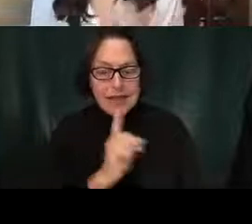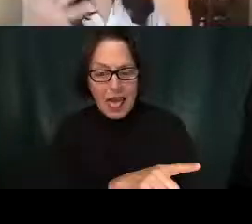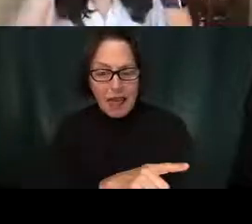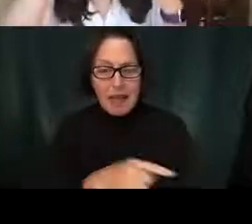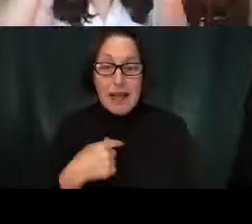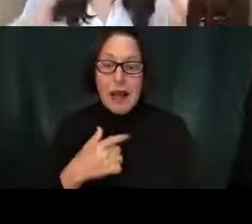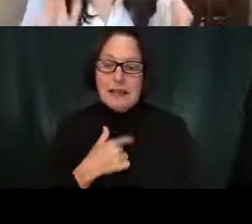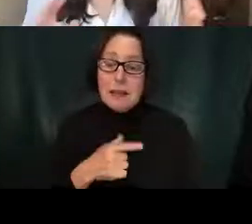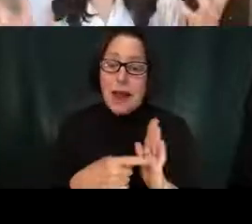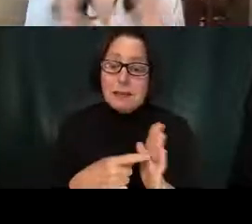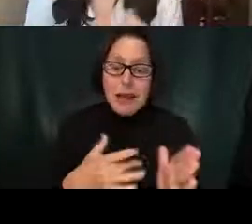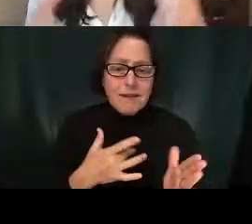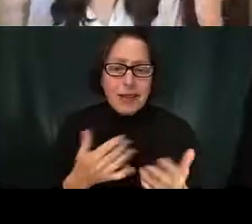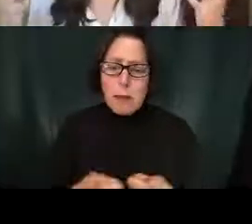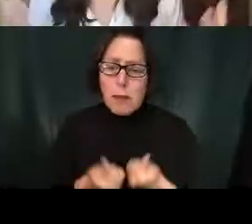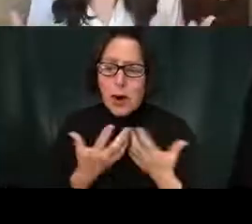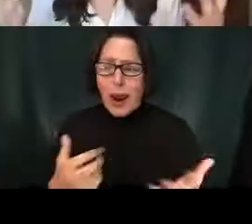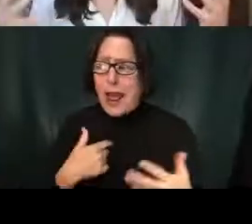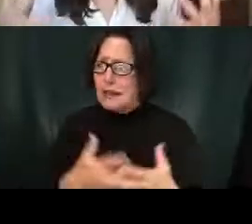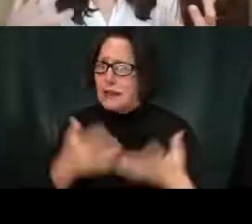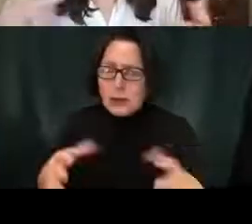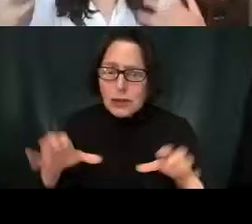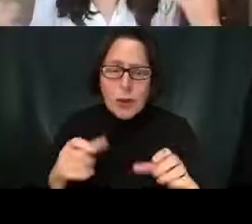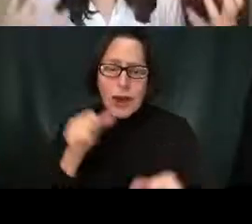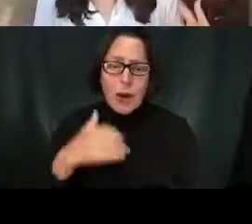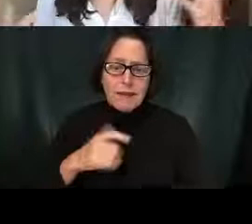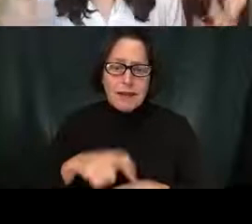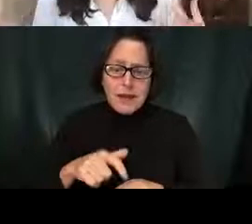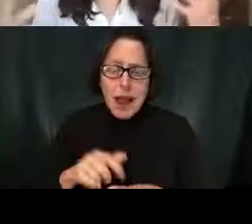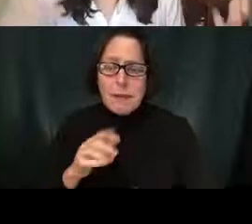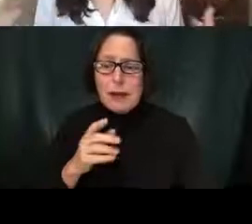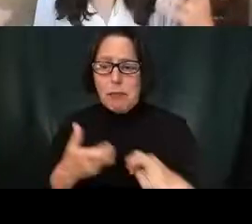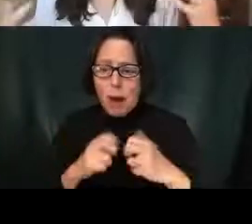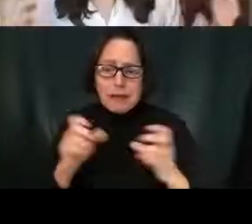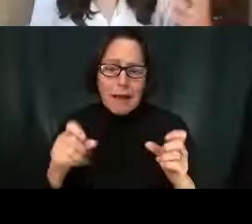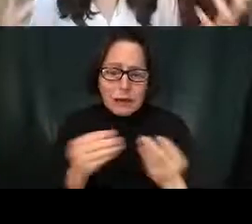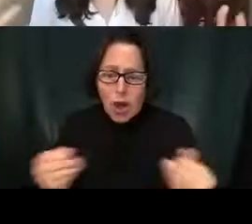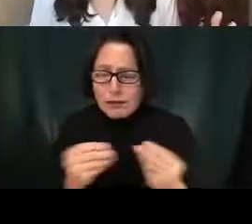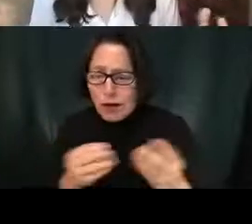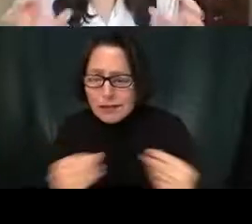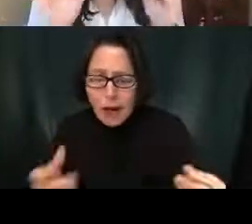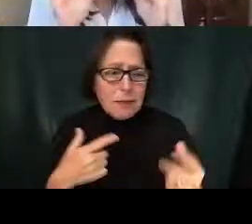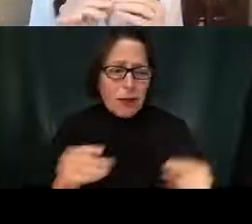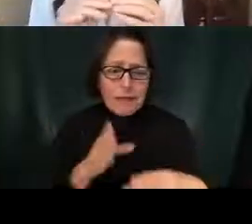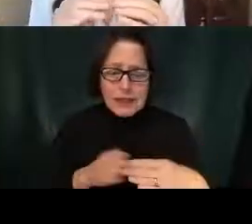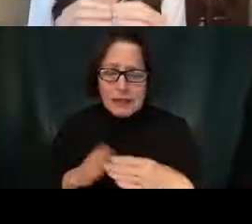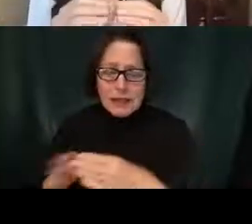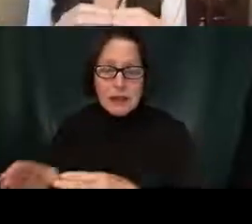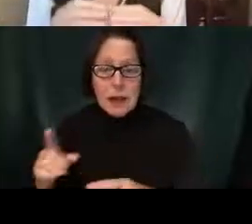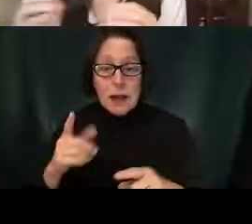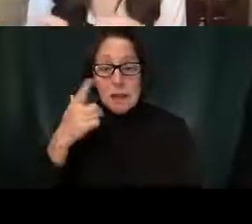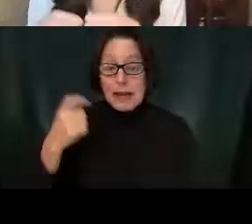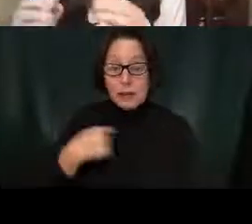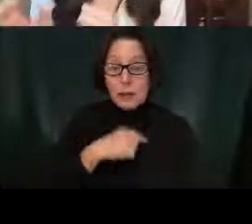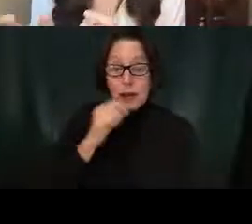out, like, oh my God, I've too much to do. I don't have time. I've like so many problems to solve and I'm just trying to get everything done. It's because we're not